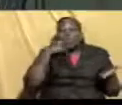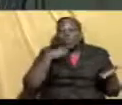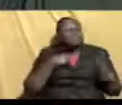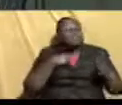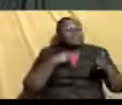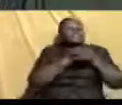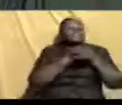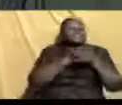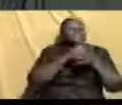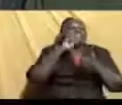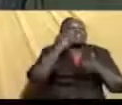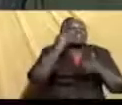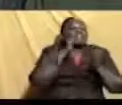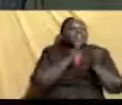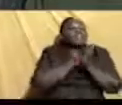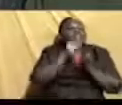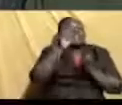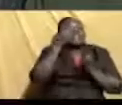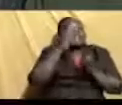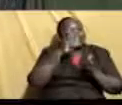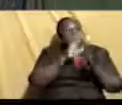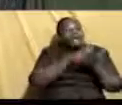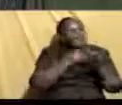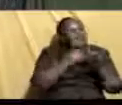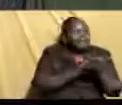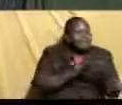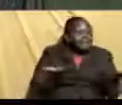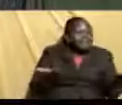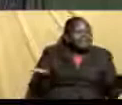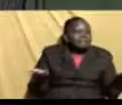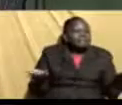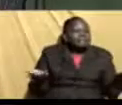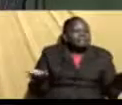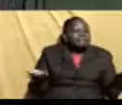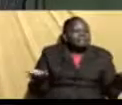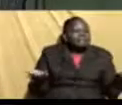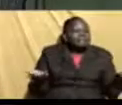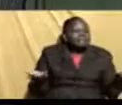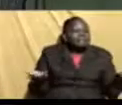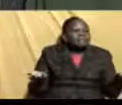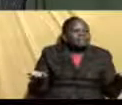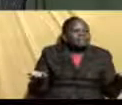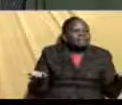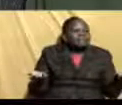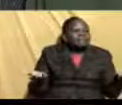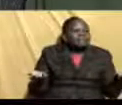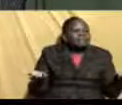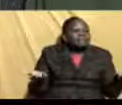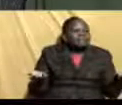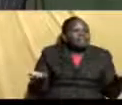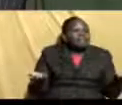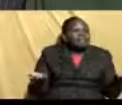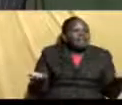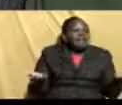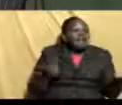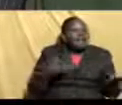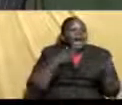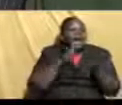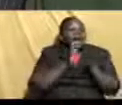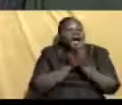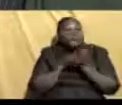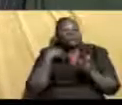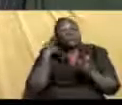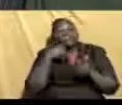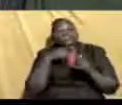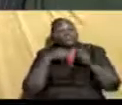supporting the first and the second appellants. And I see Senior Counsel Mr. Gatonya. I